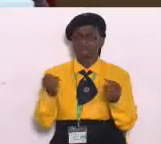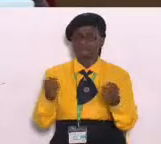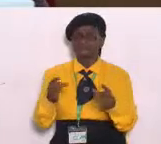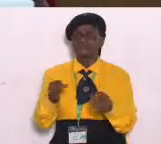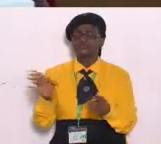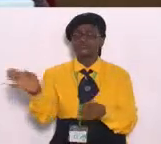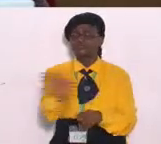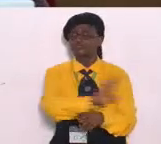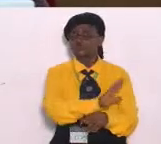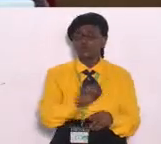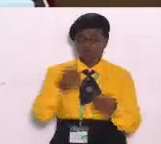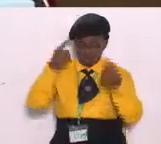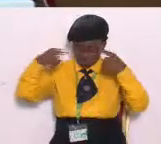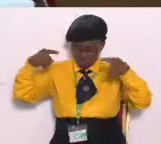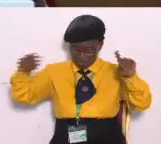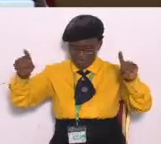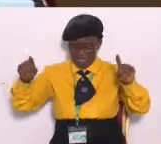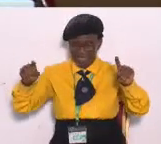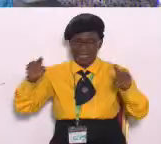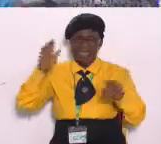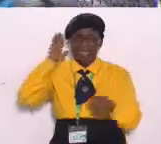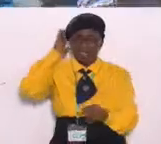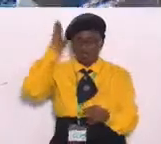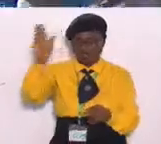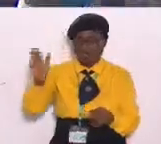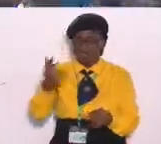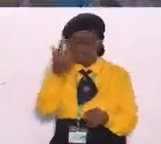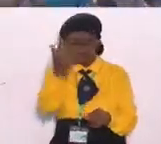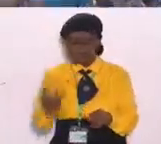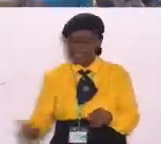Your success is going to lay a record.